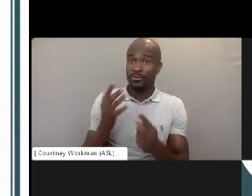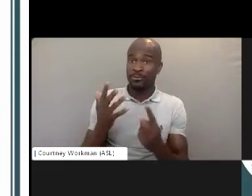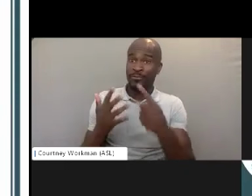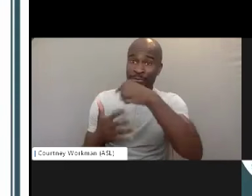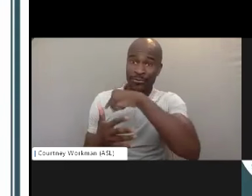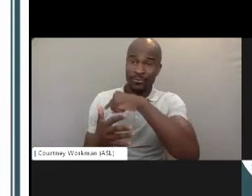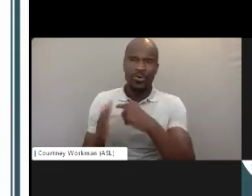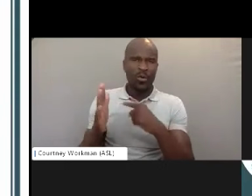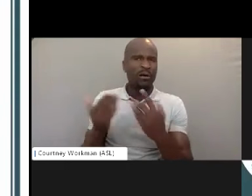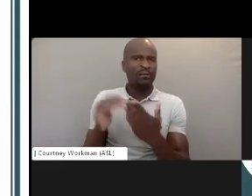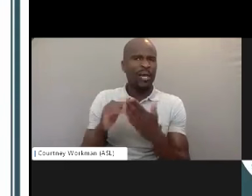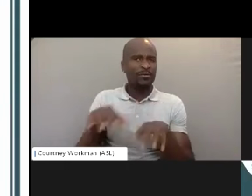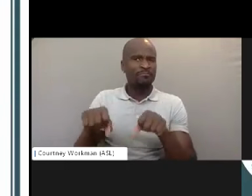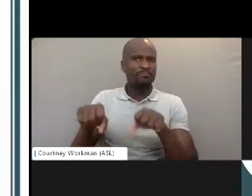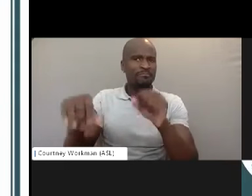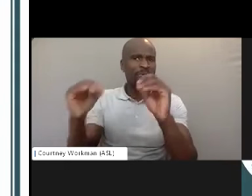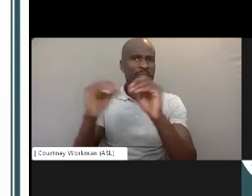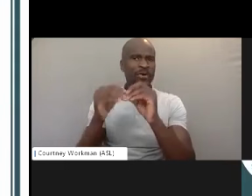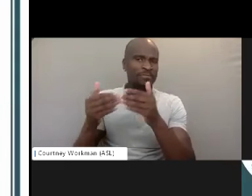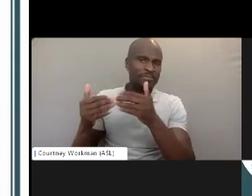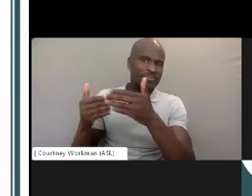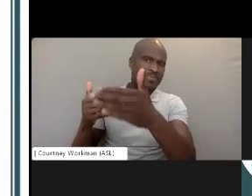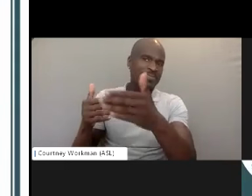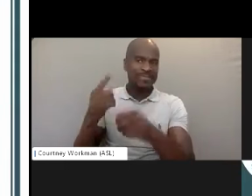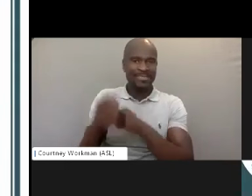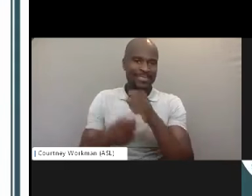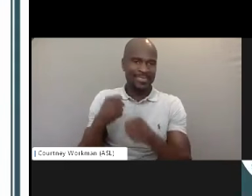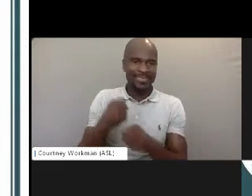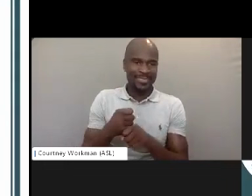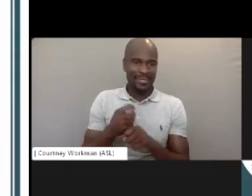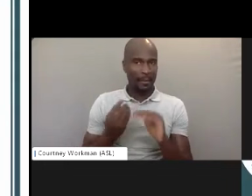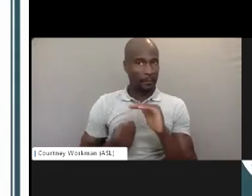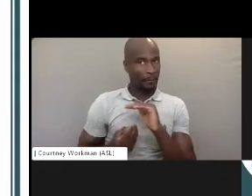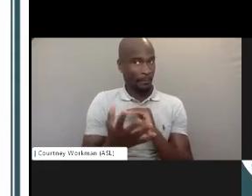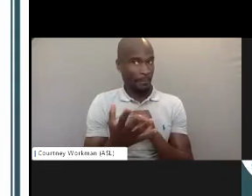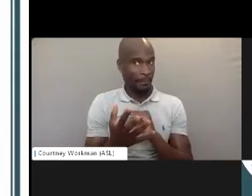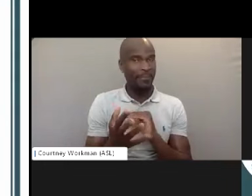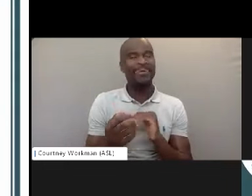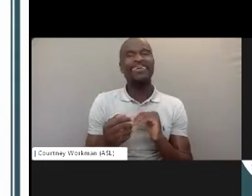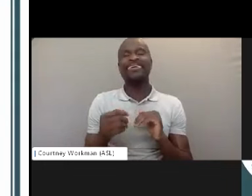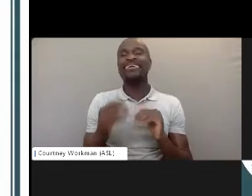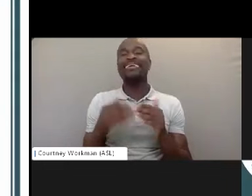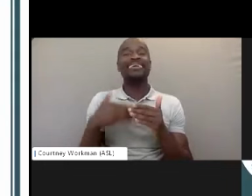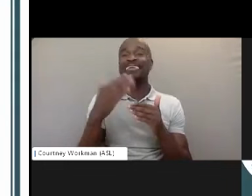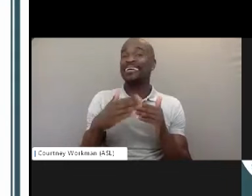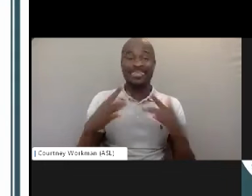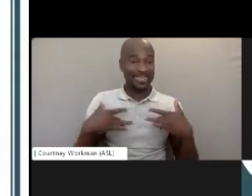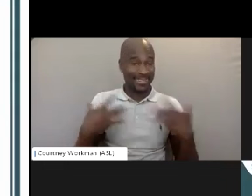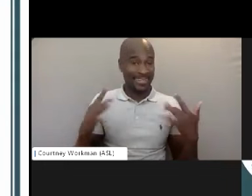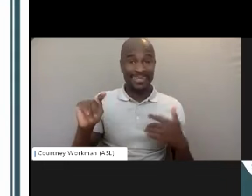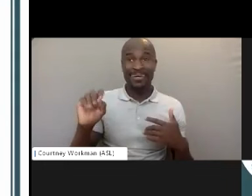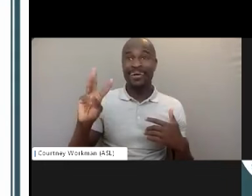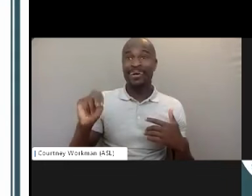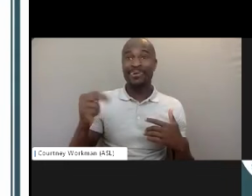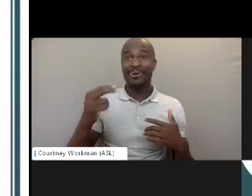year or so. And for those of you who plan ahead, we'll pull a plug here. Our next National Mass Violence Center Town Hall